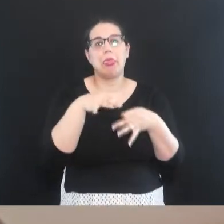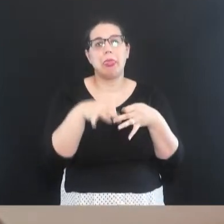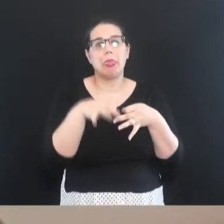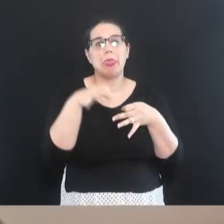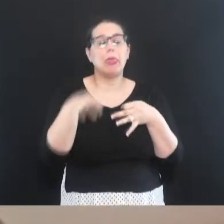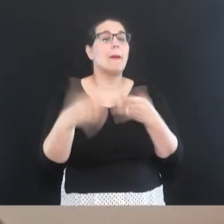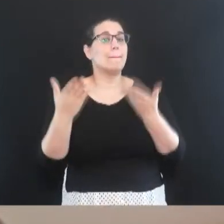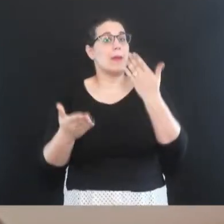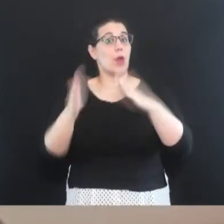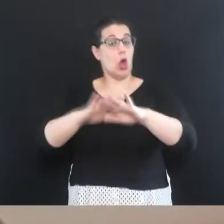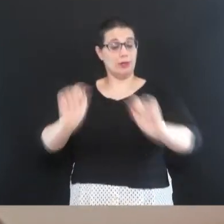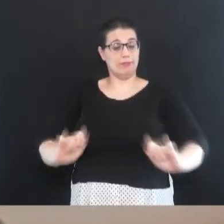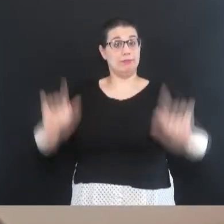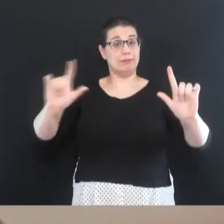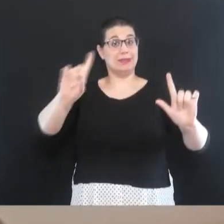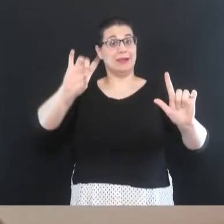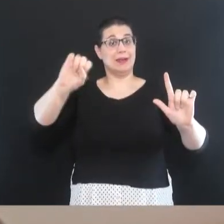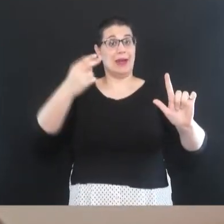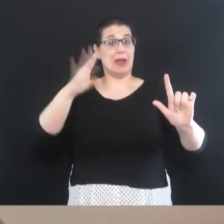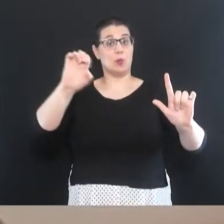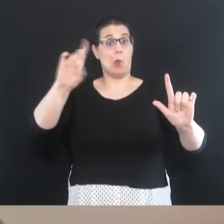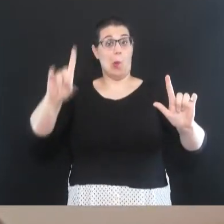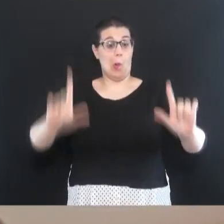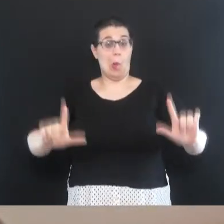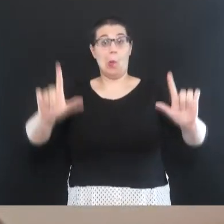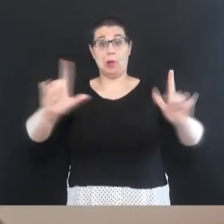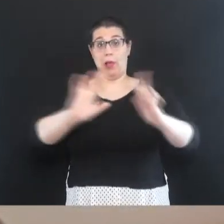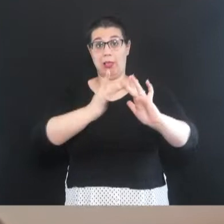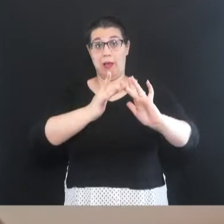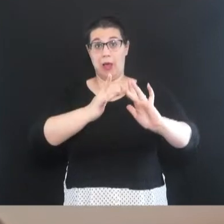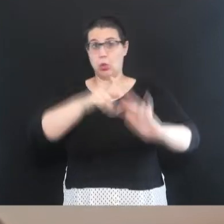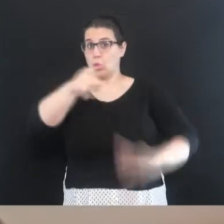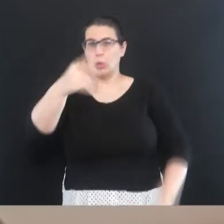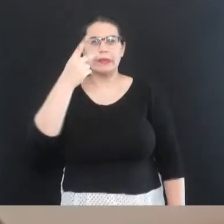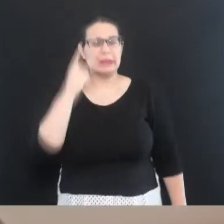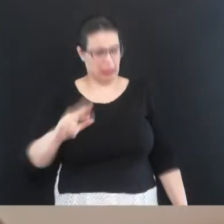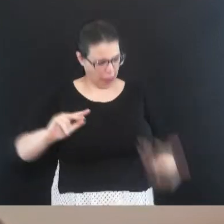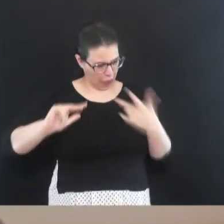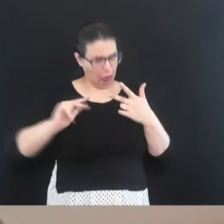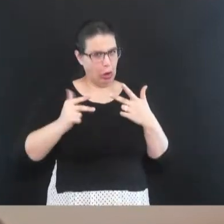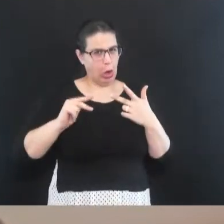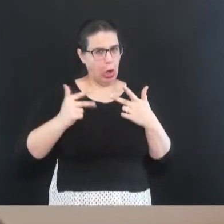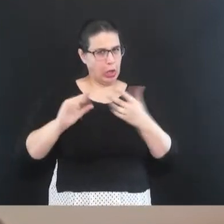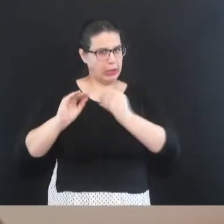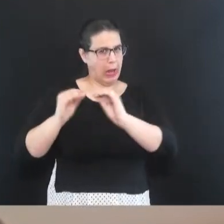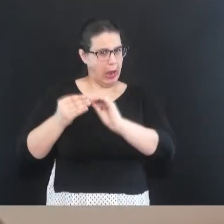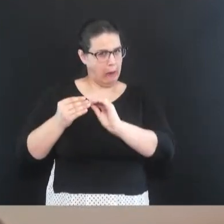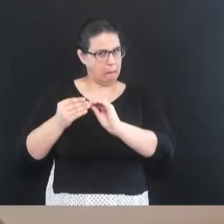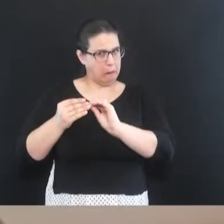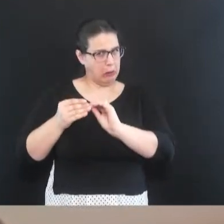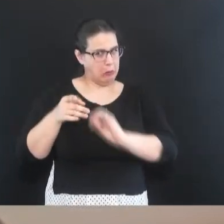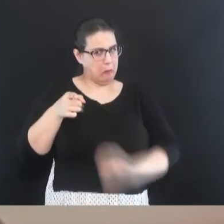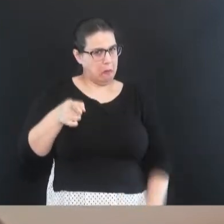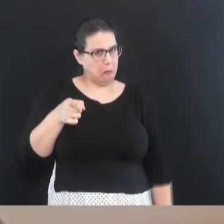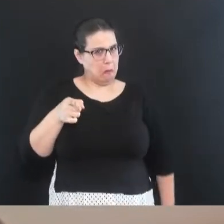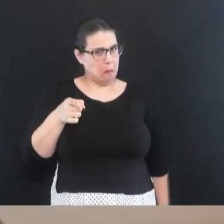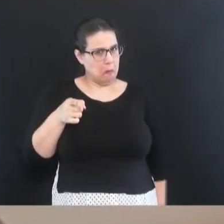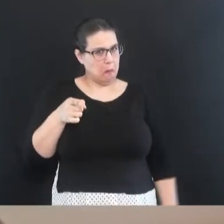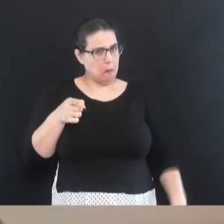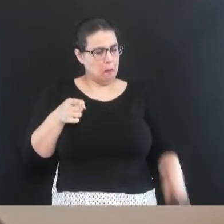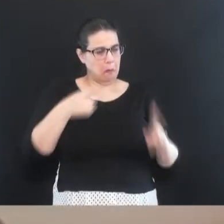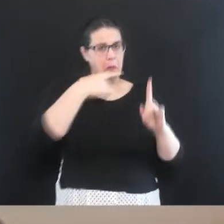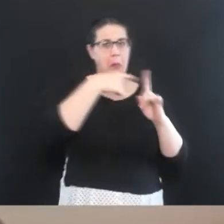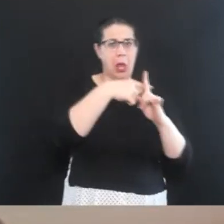dashboard, you may see a certain number of third doses or booster doses that go in that are combined